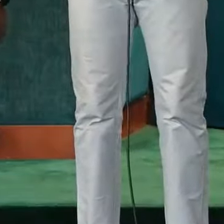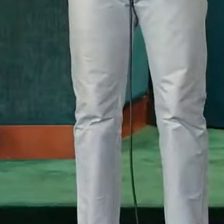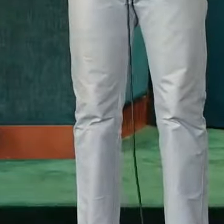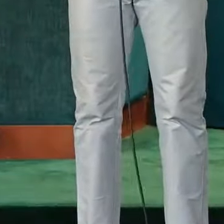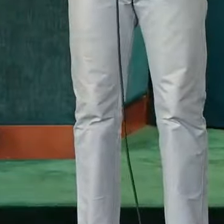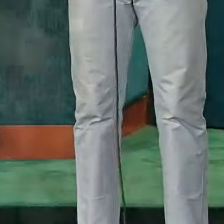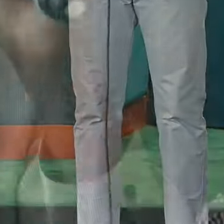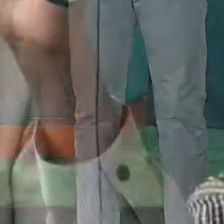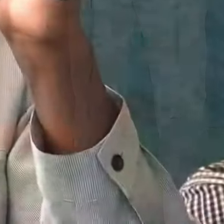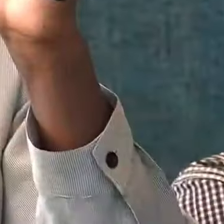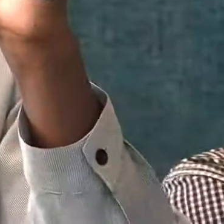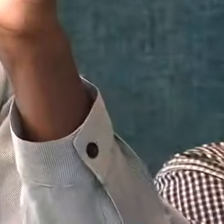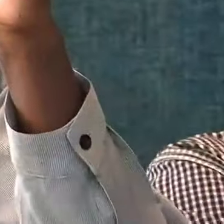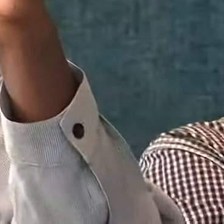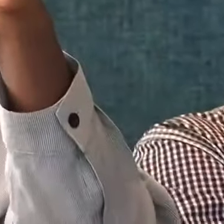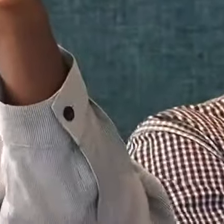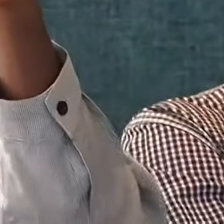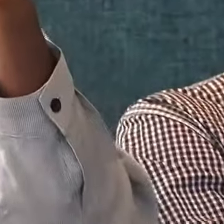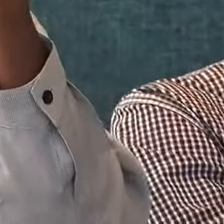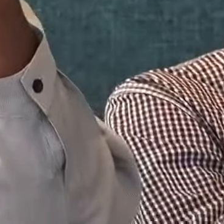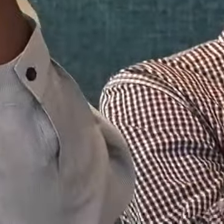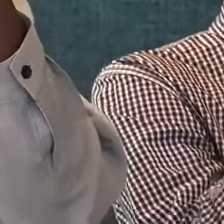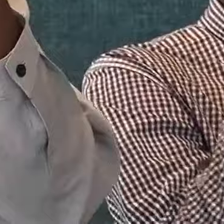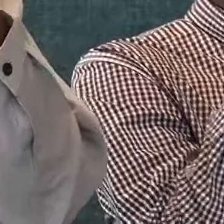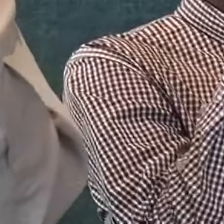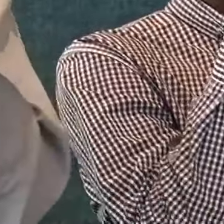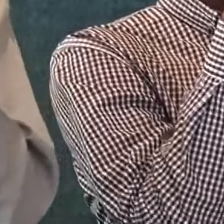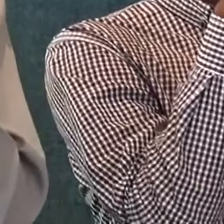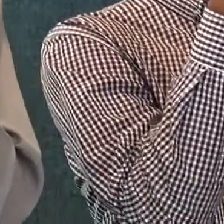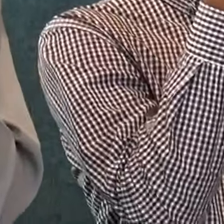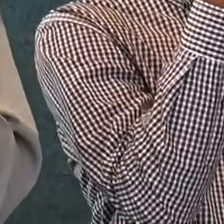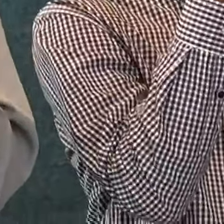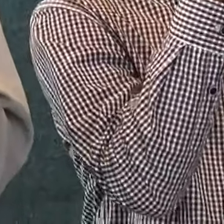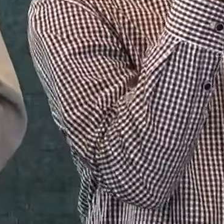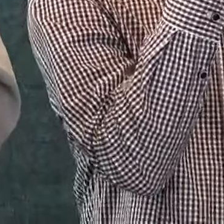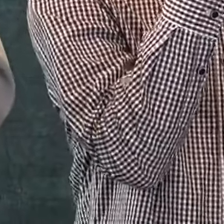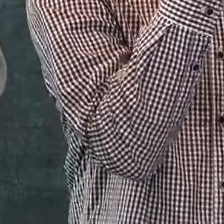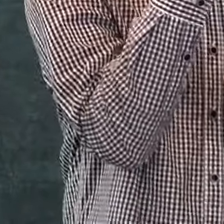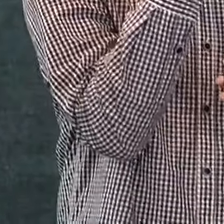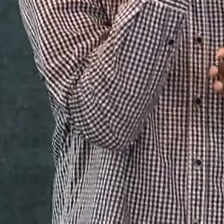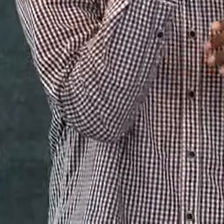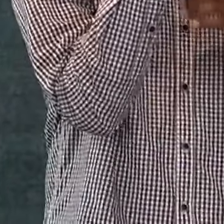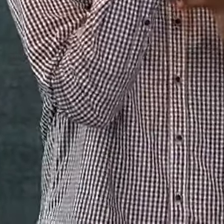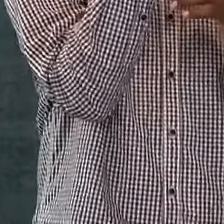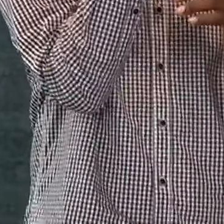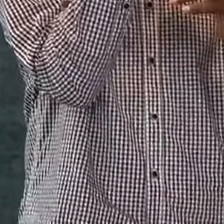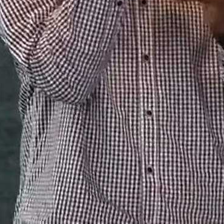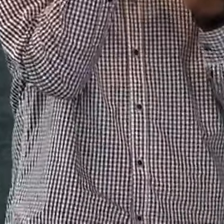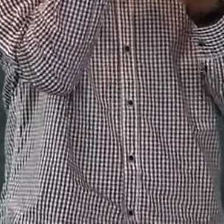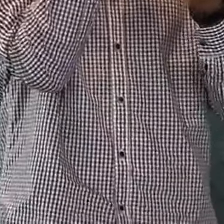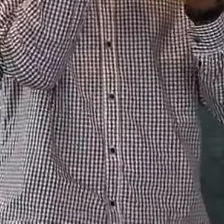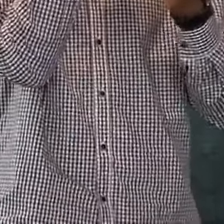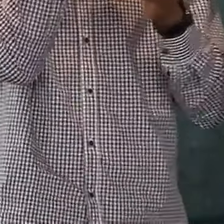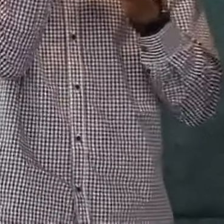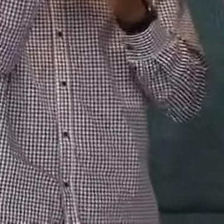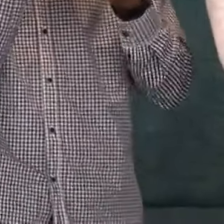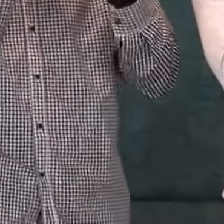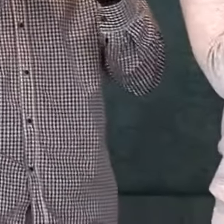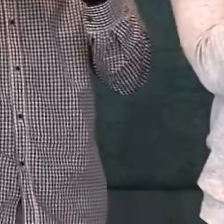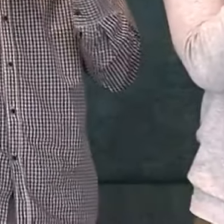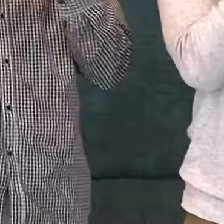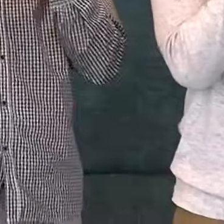by his hand he leads me, his faithful